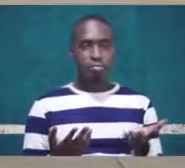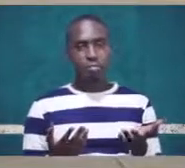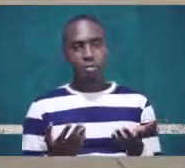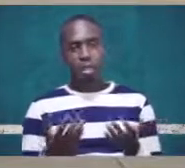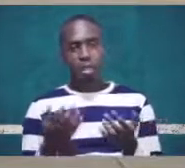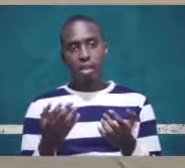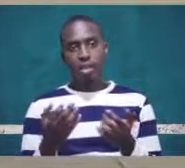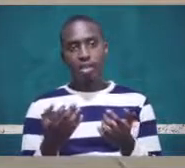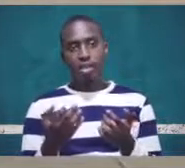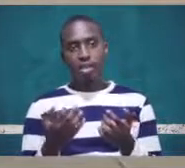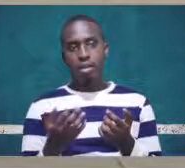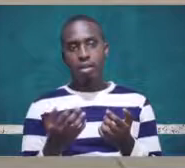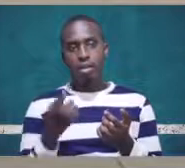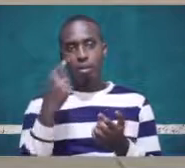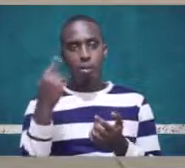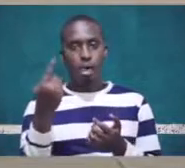300, that is